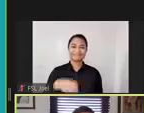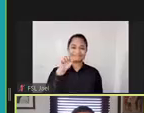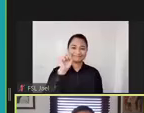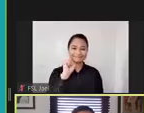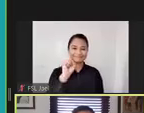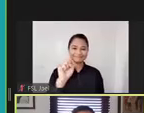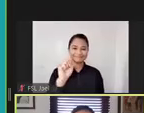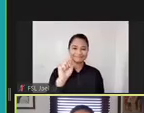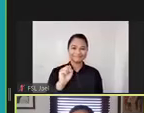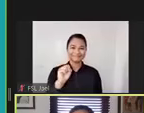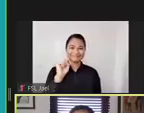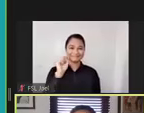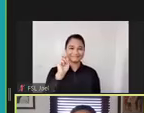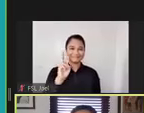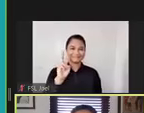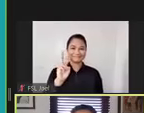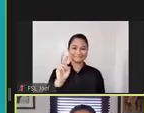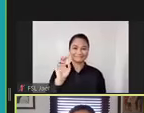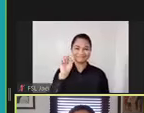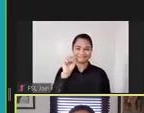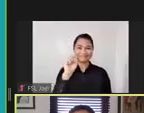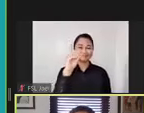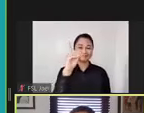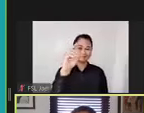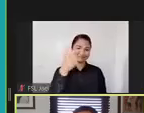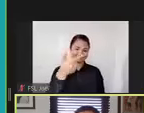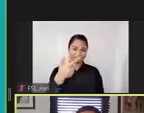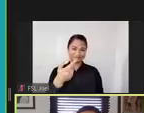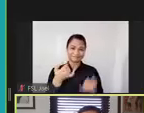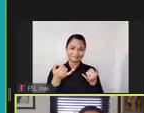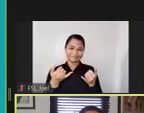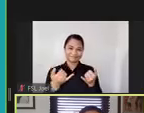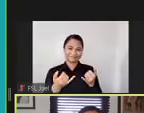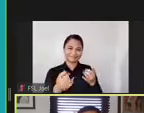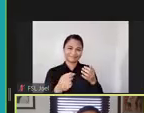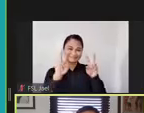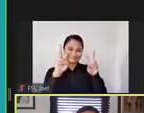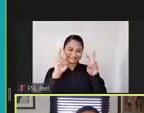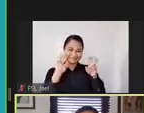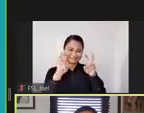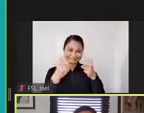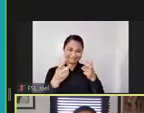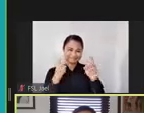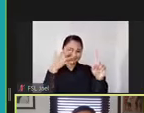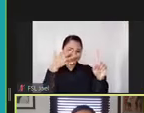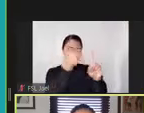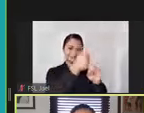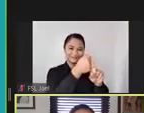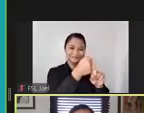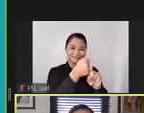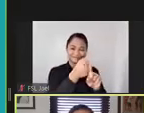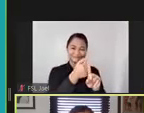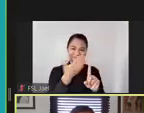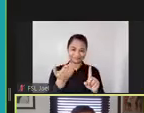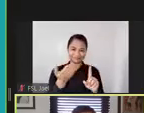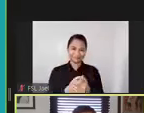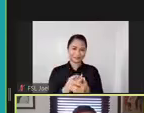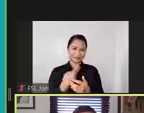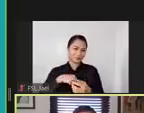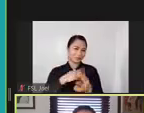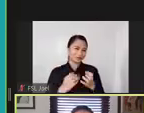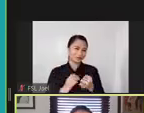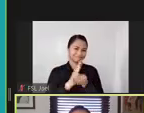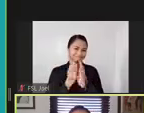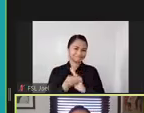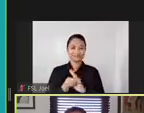is so helpful because it really leads us to a path where we can meet at some